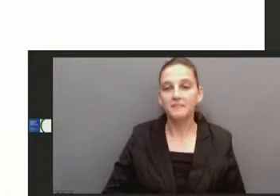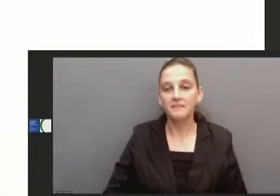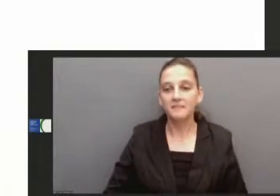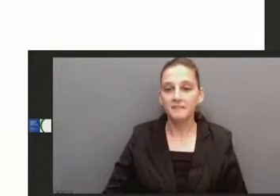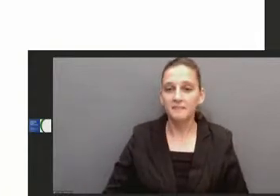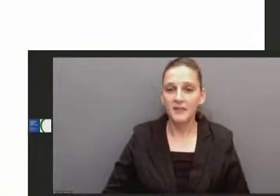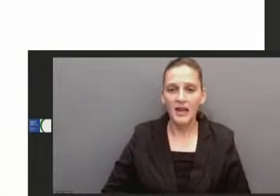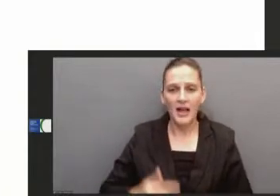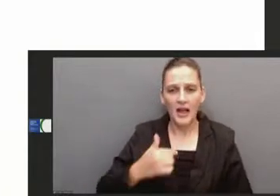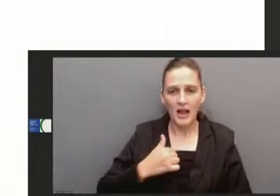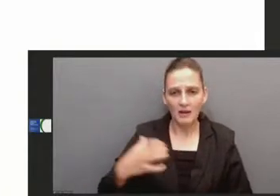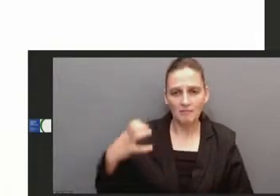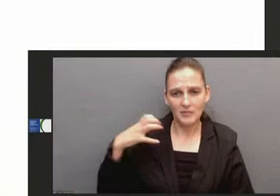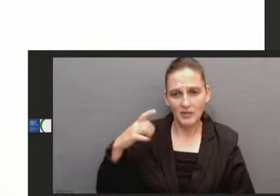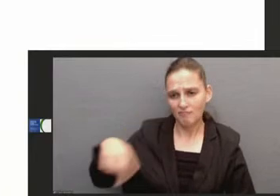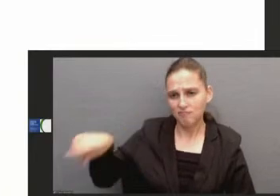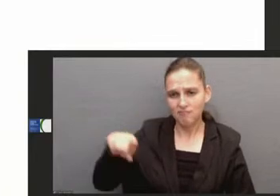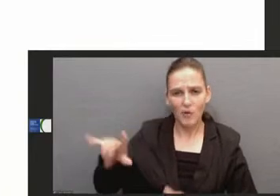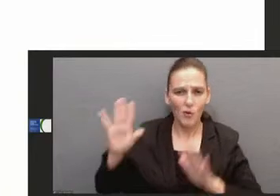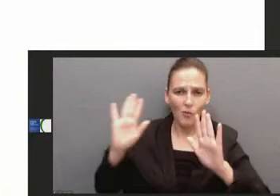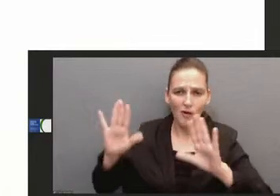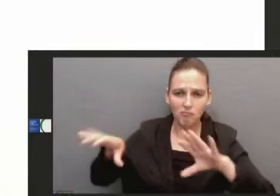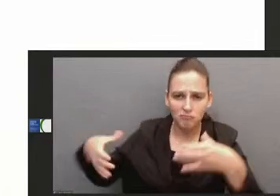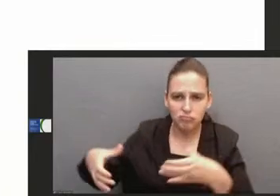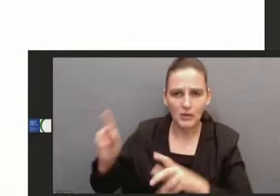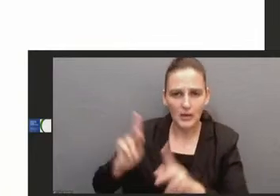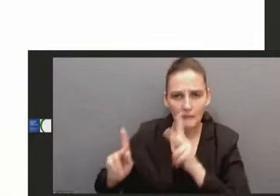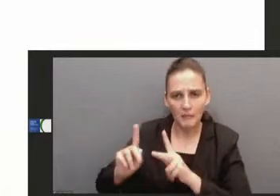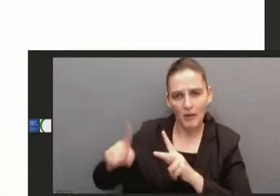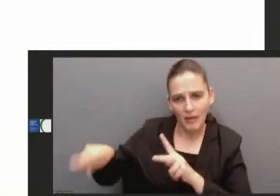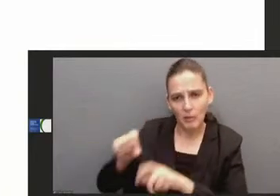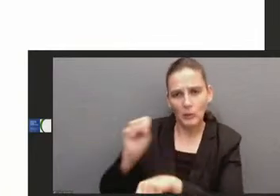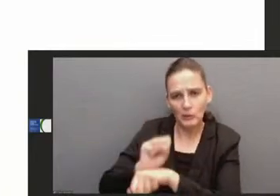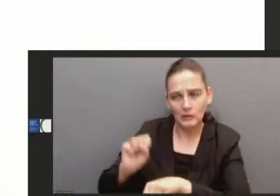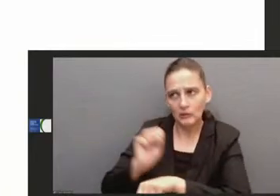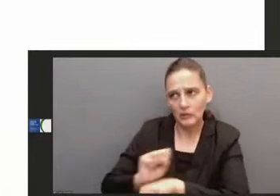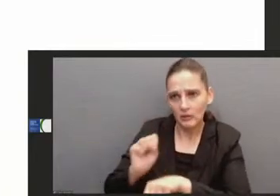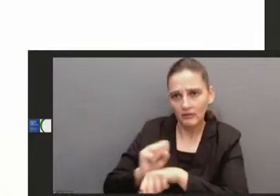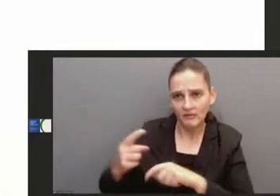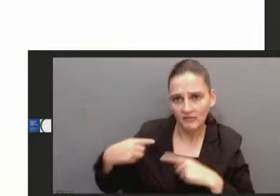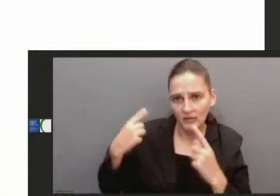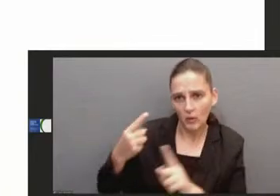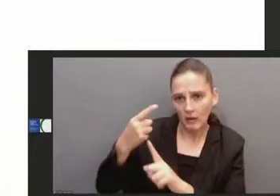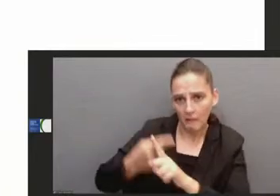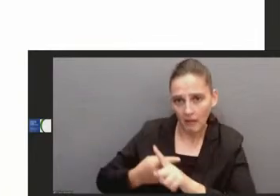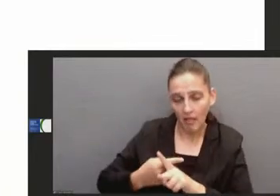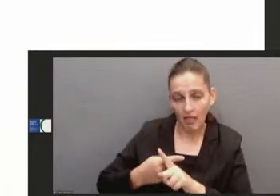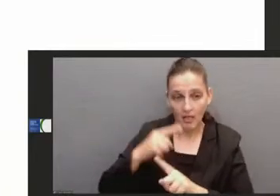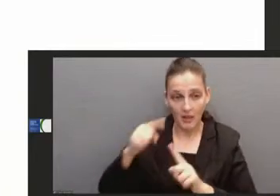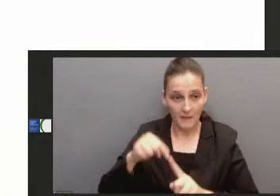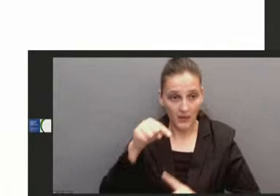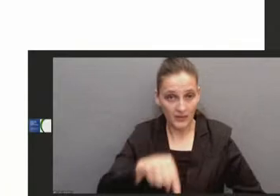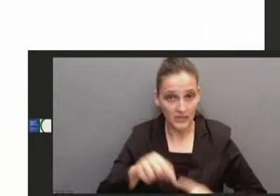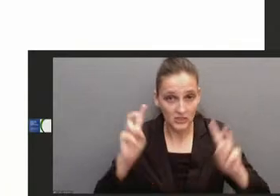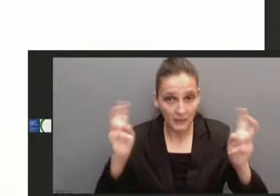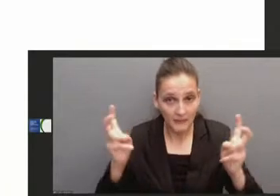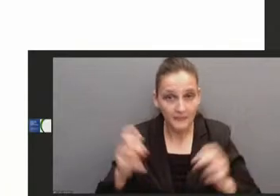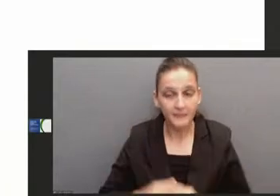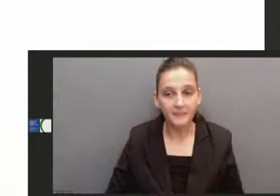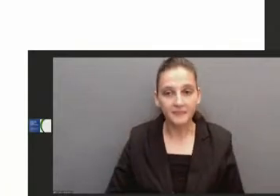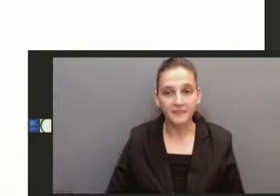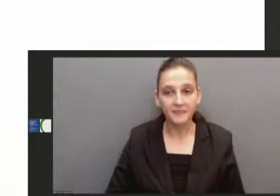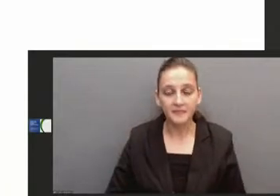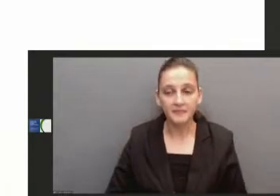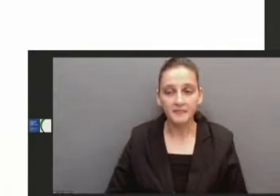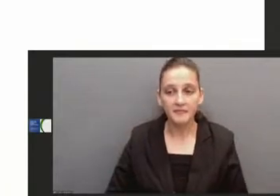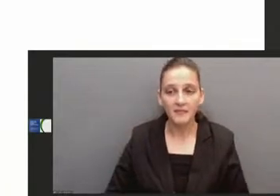group of people that have been working diligently over the last month on this topic, and have dealt with a lot